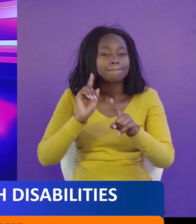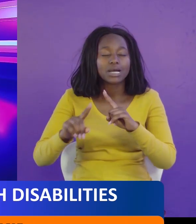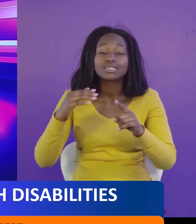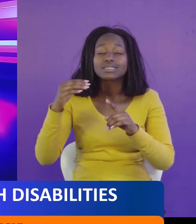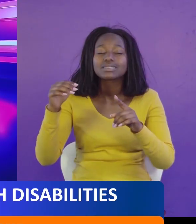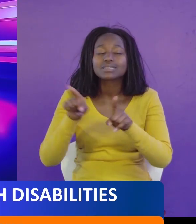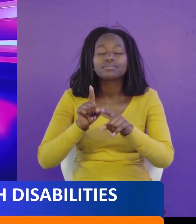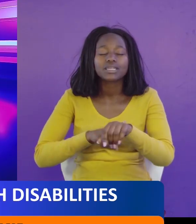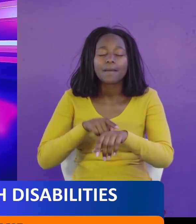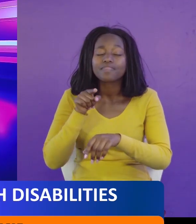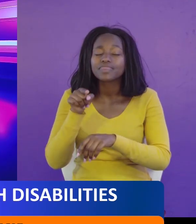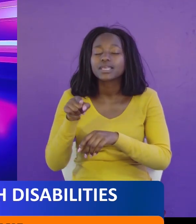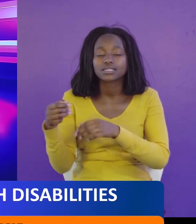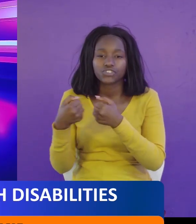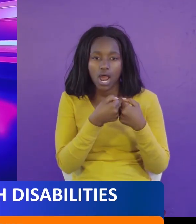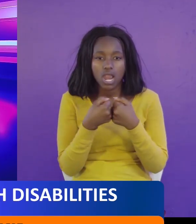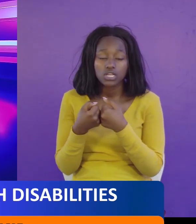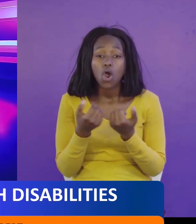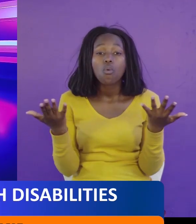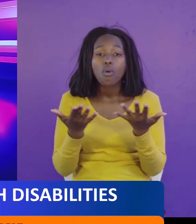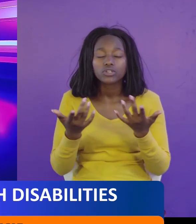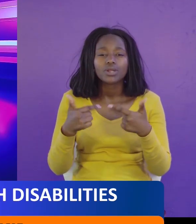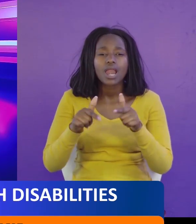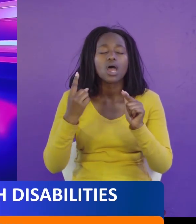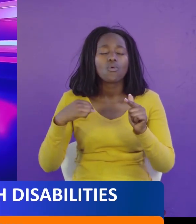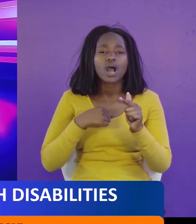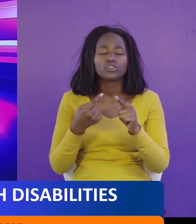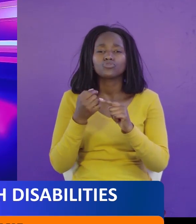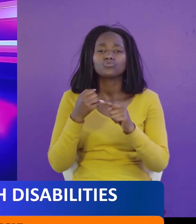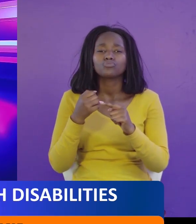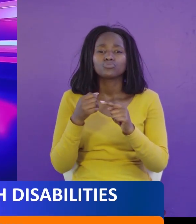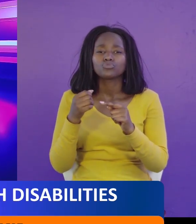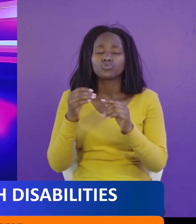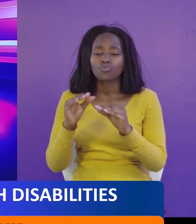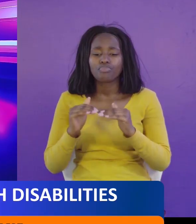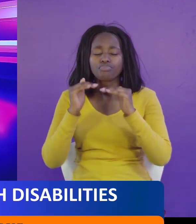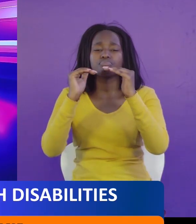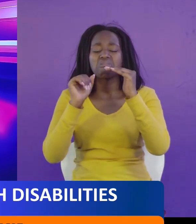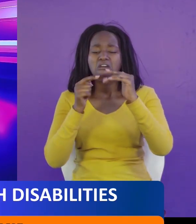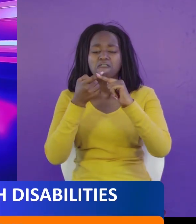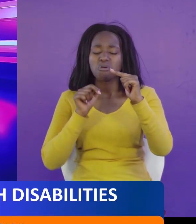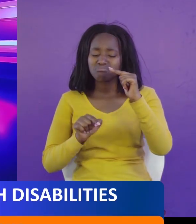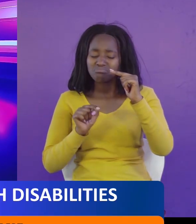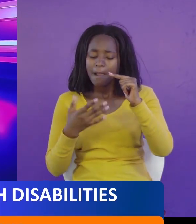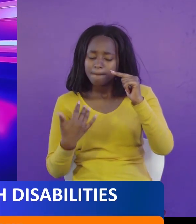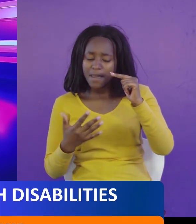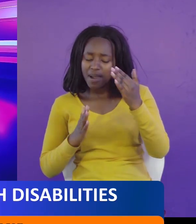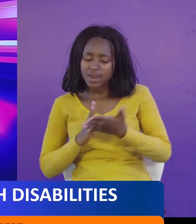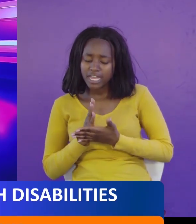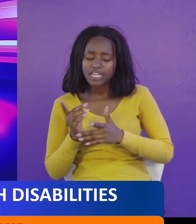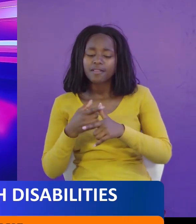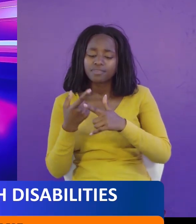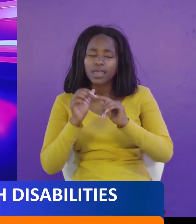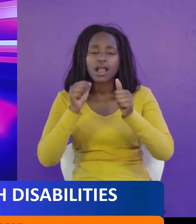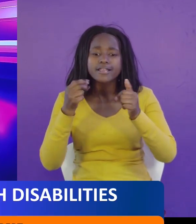A challenge to move from paper rights to lived realities for persons with disabilities across